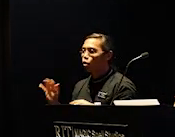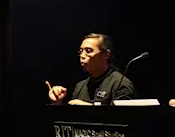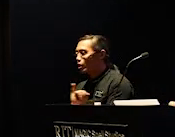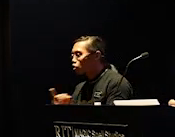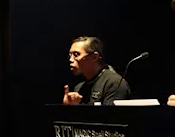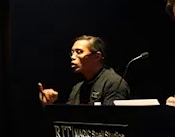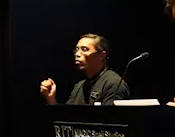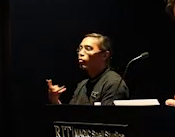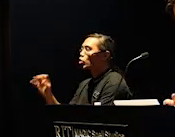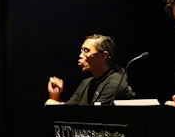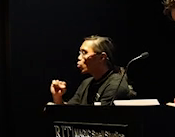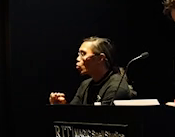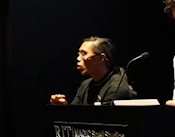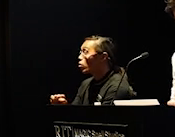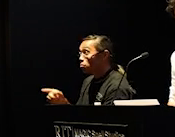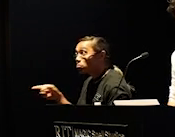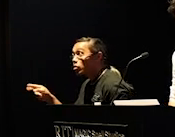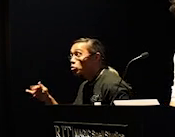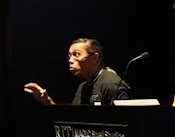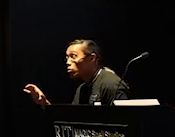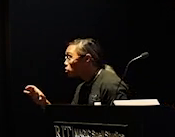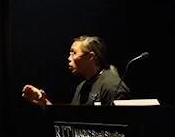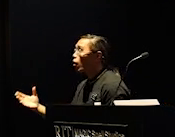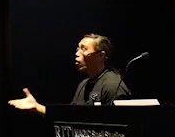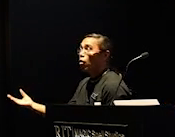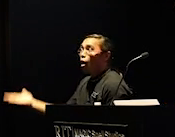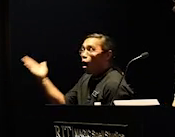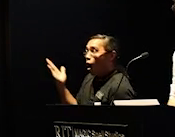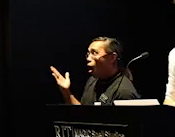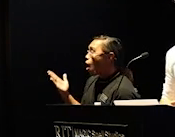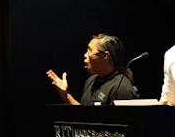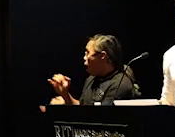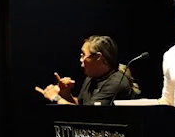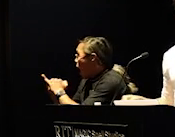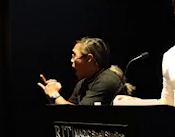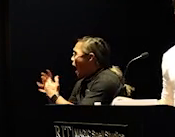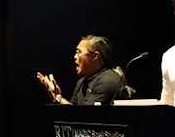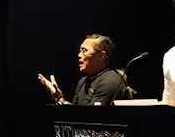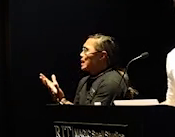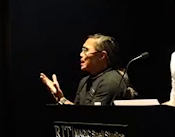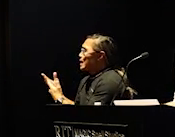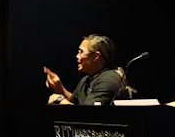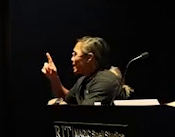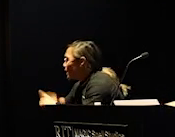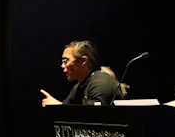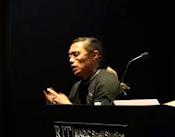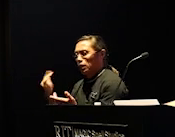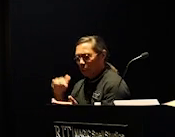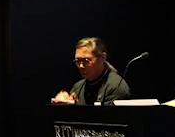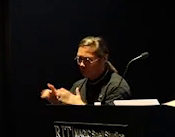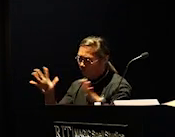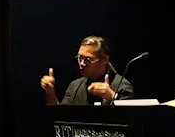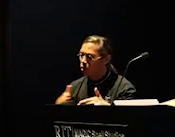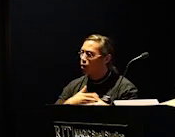wasn't right, peeling right out of college in 2003. So I stayed put. And I worked right when I finished.